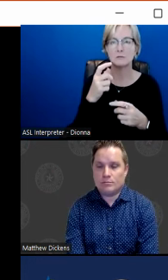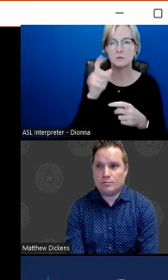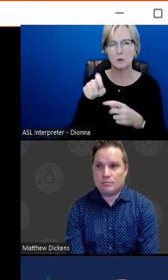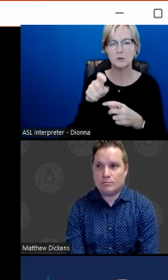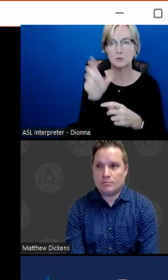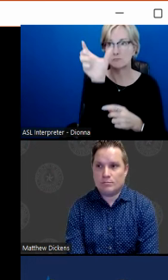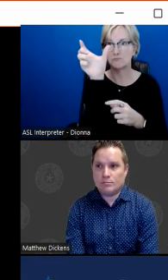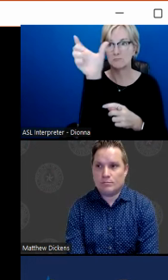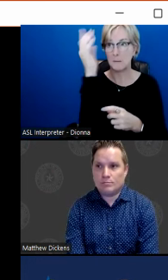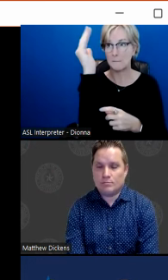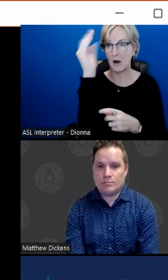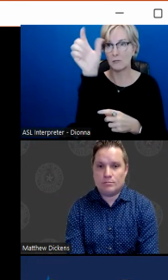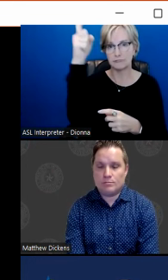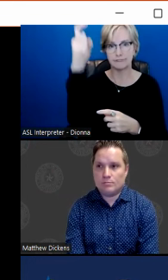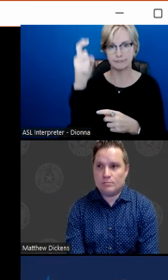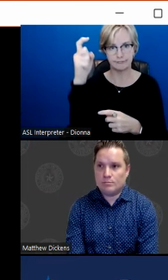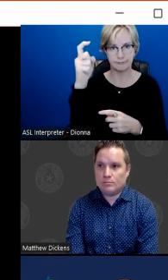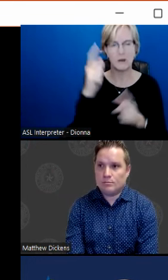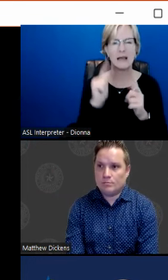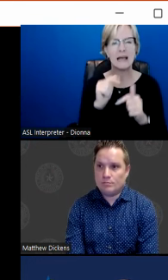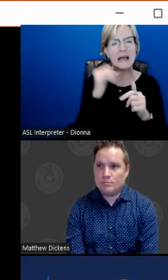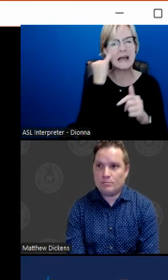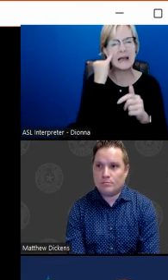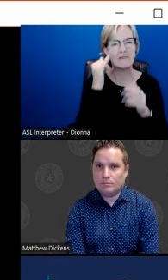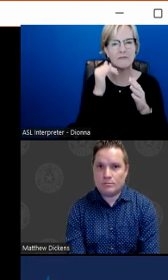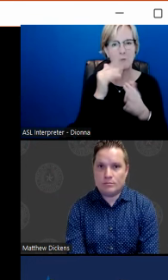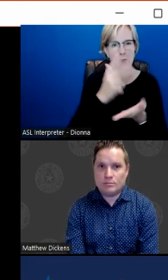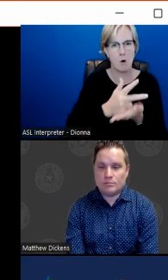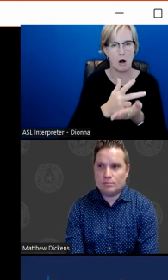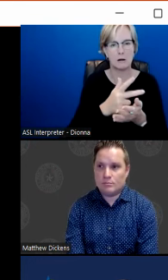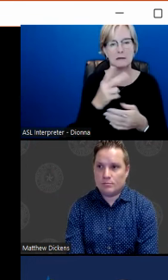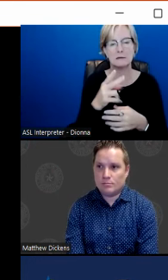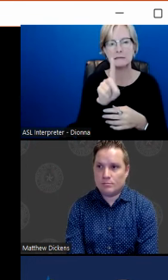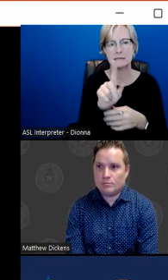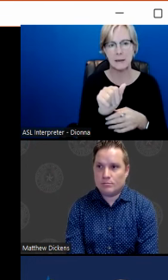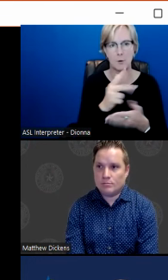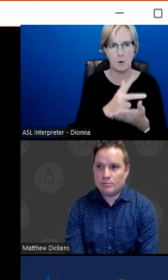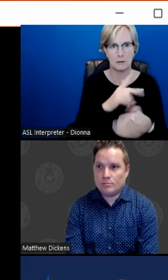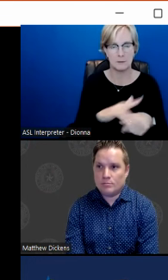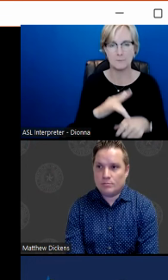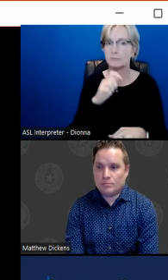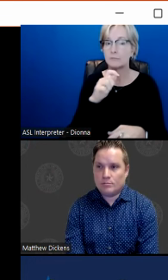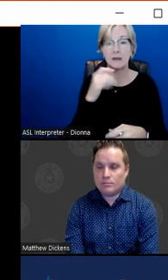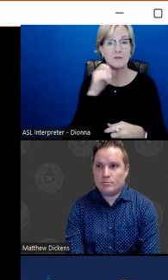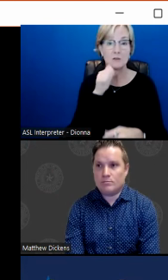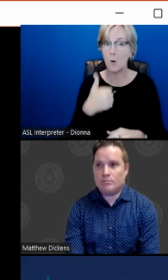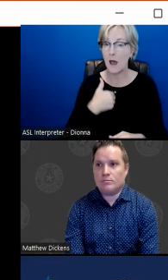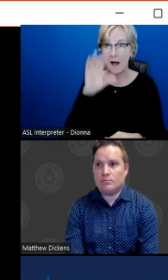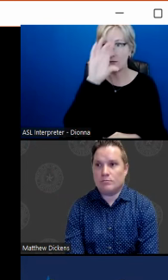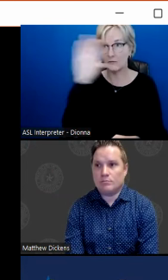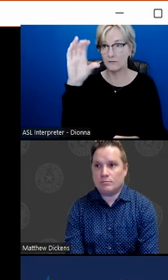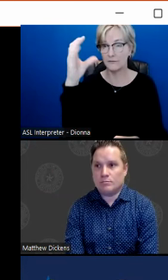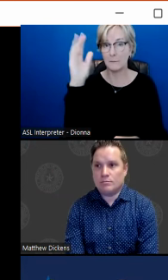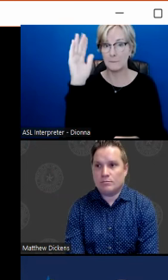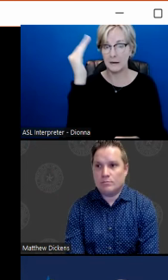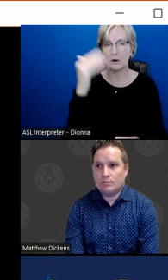view mirror when the vehicle is parked in a disabled parking space. The vehicle does not have a rear view mirror. Display the placard